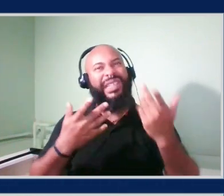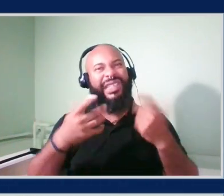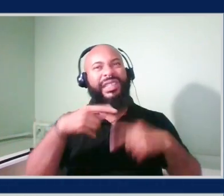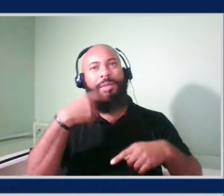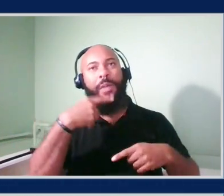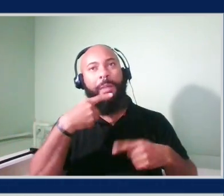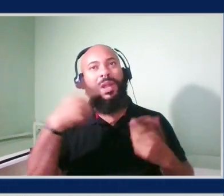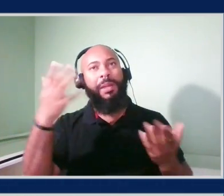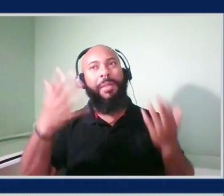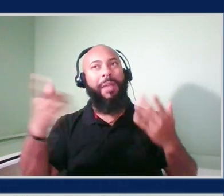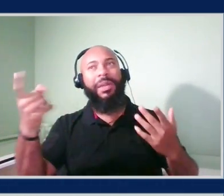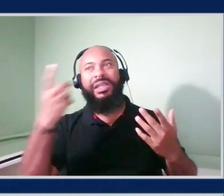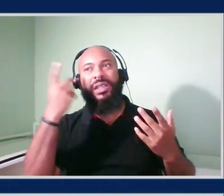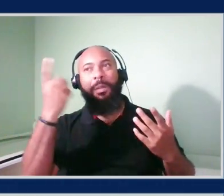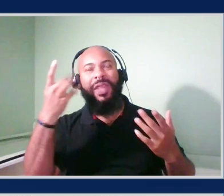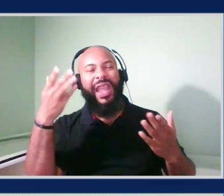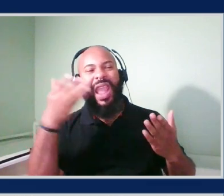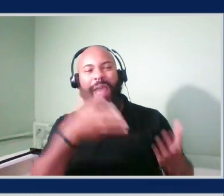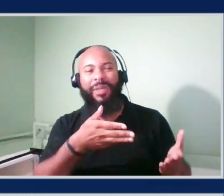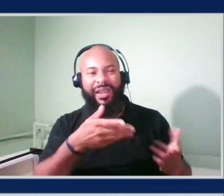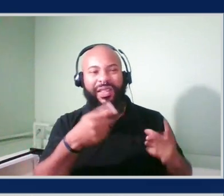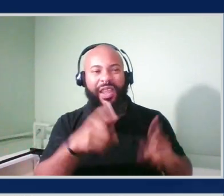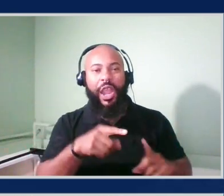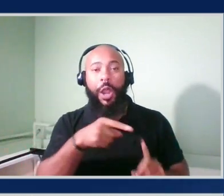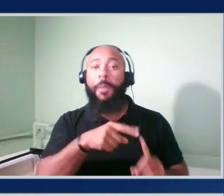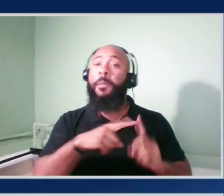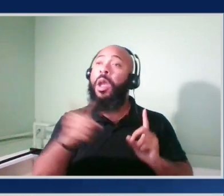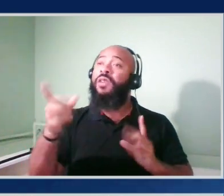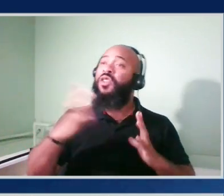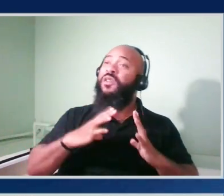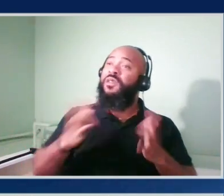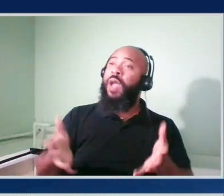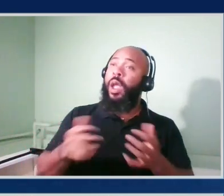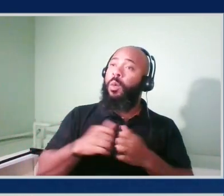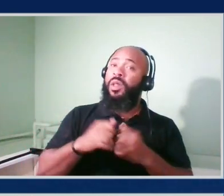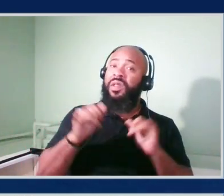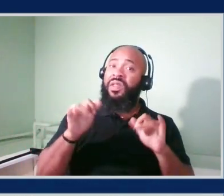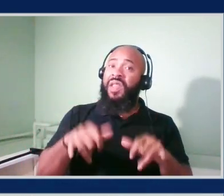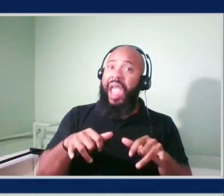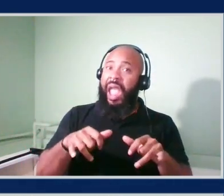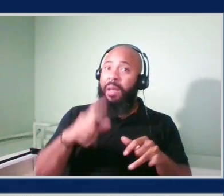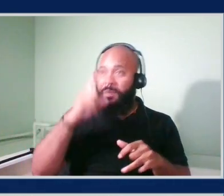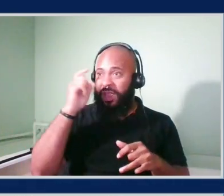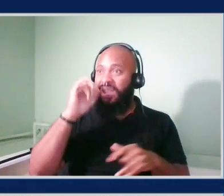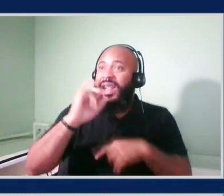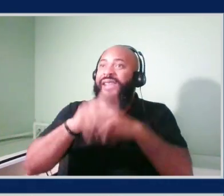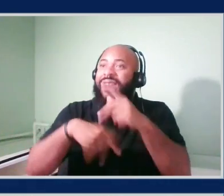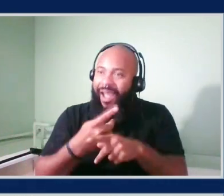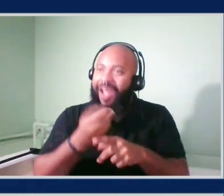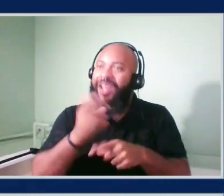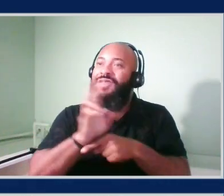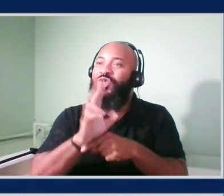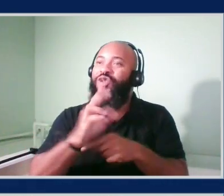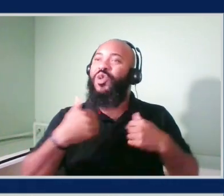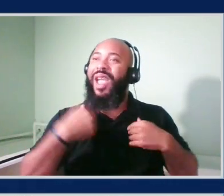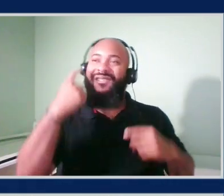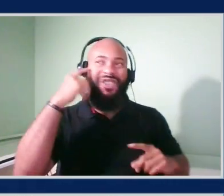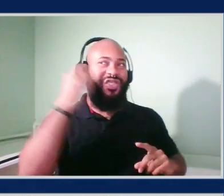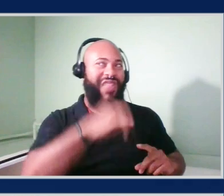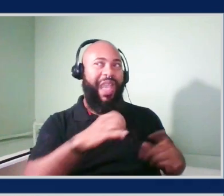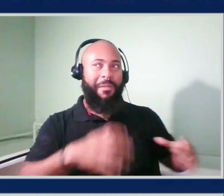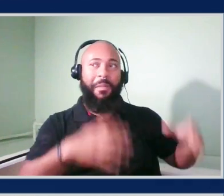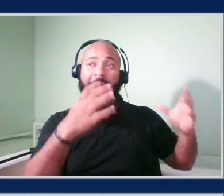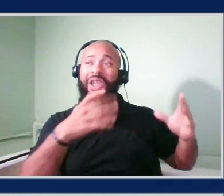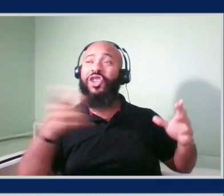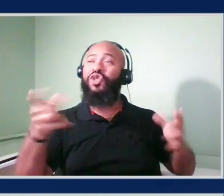something anomalous happening in here, but if you're totally okay with that, and because that's the type of use that you have for that S3 bucket, you can